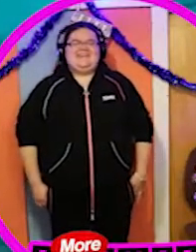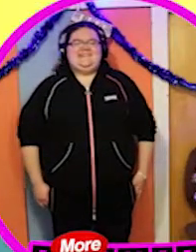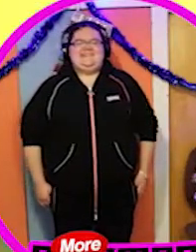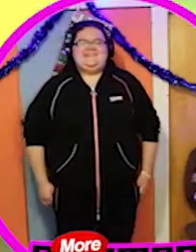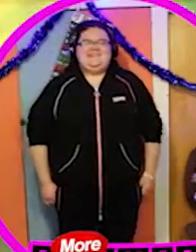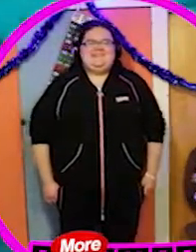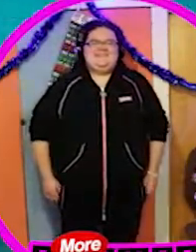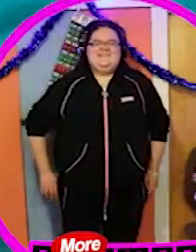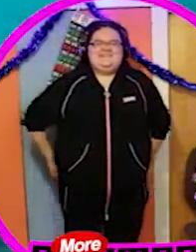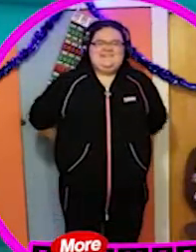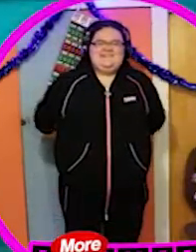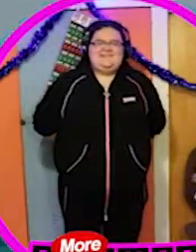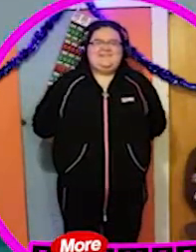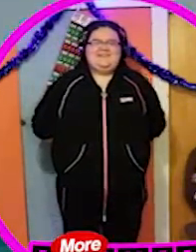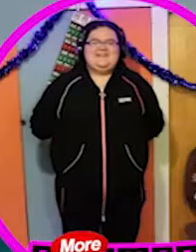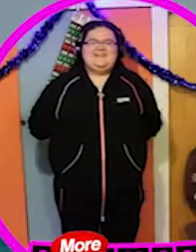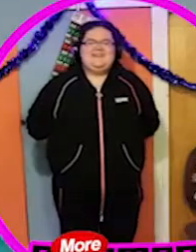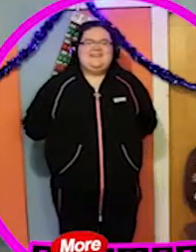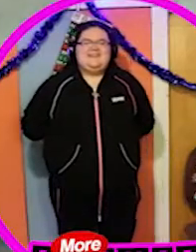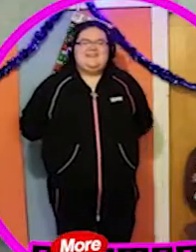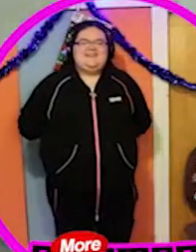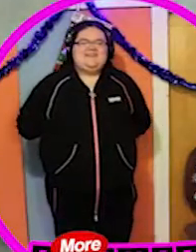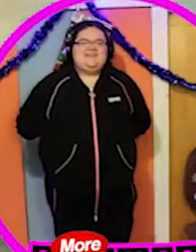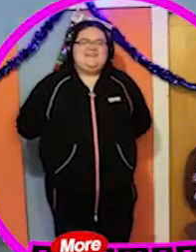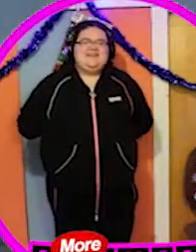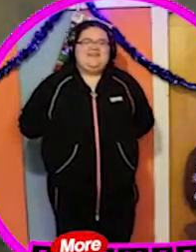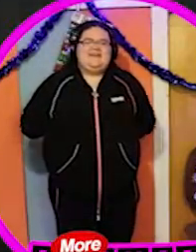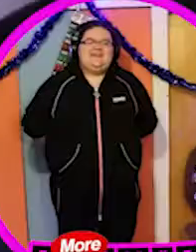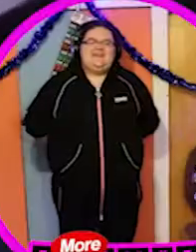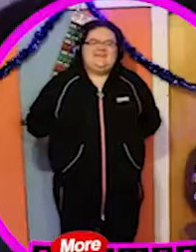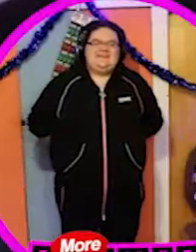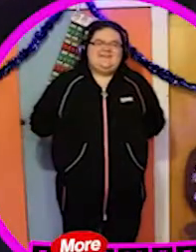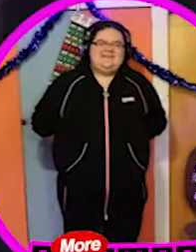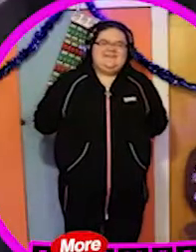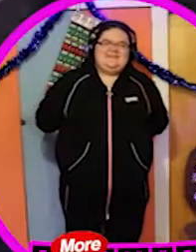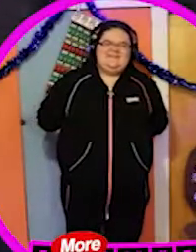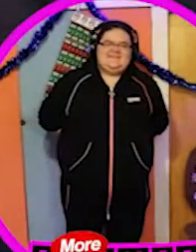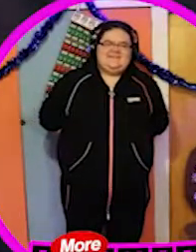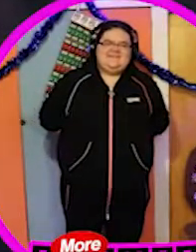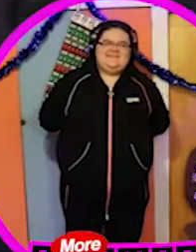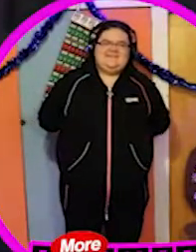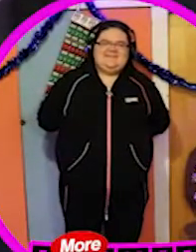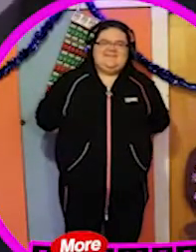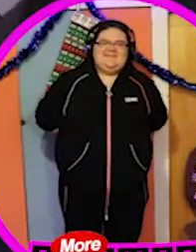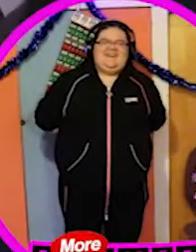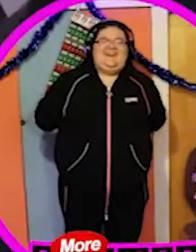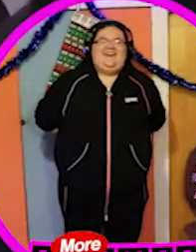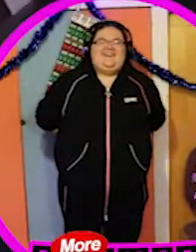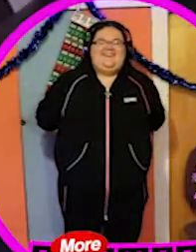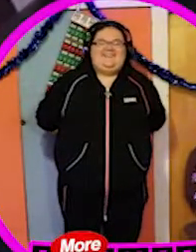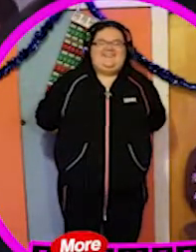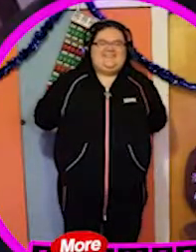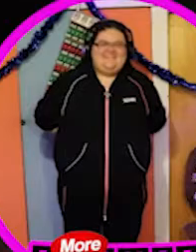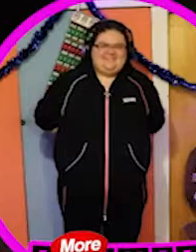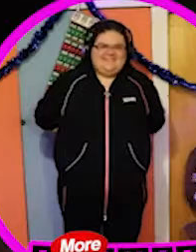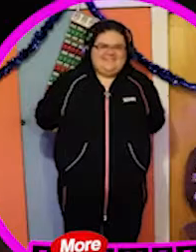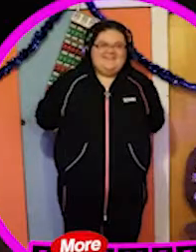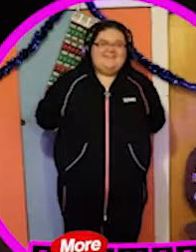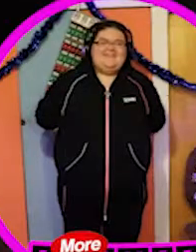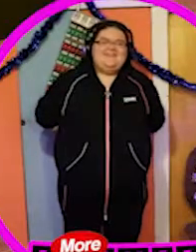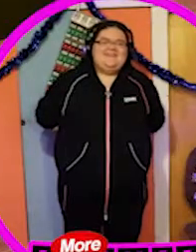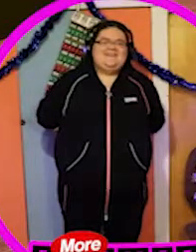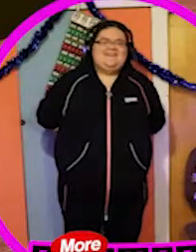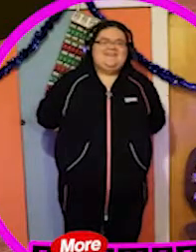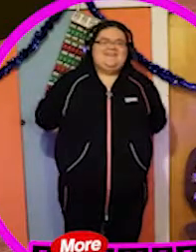Oh my god! Oh, me and Vic are close. 2:40 and 2:03. Jesus. Wait, is it me and Josh left? Oh, how? No, this is not a